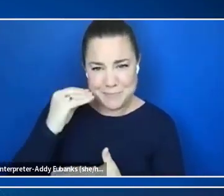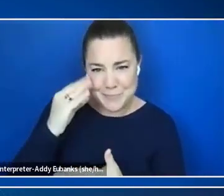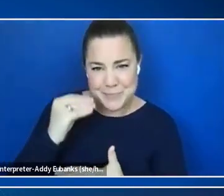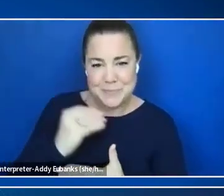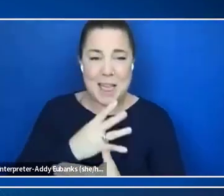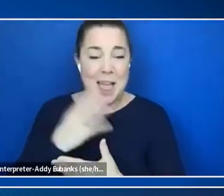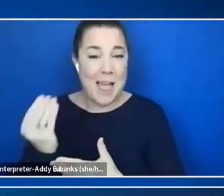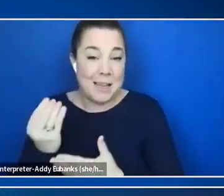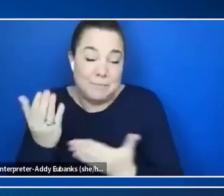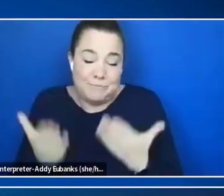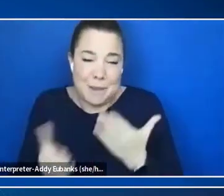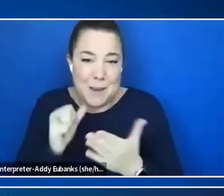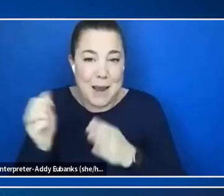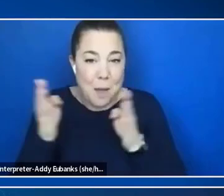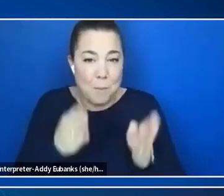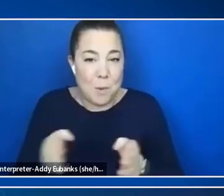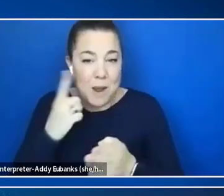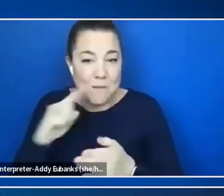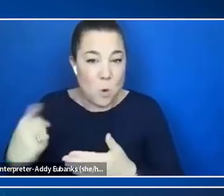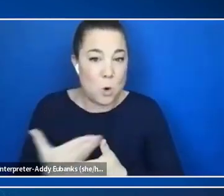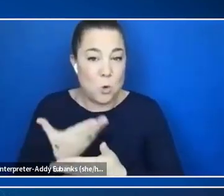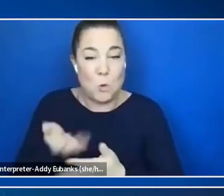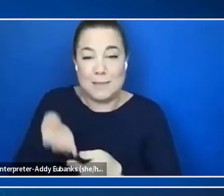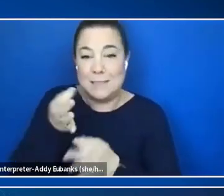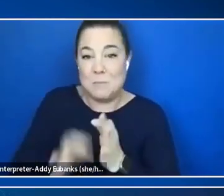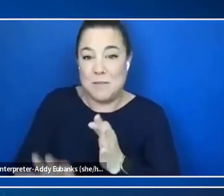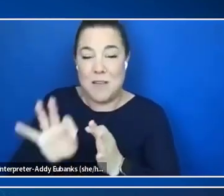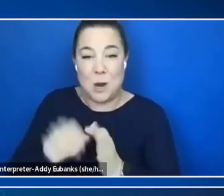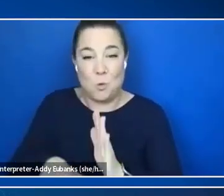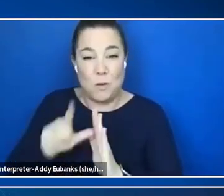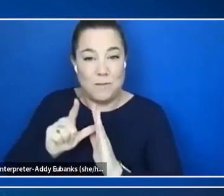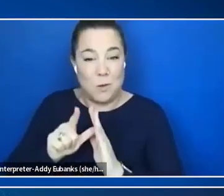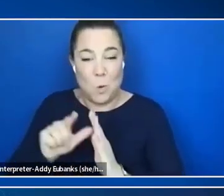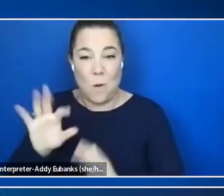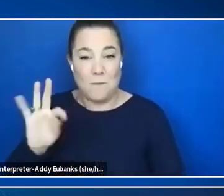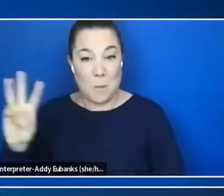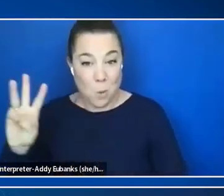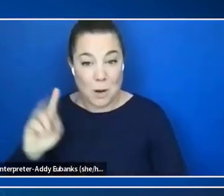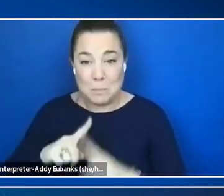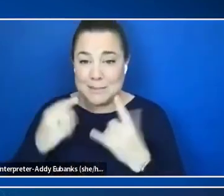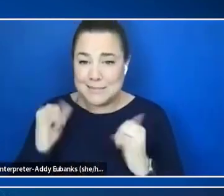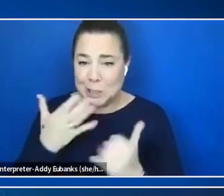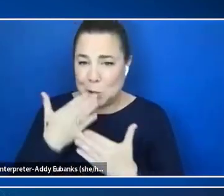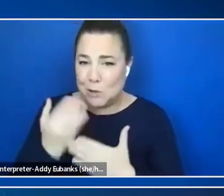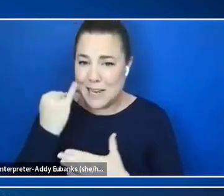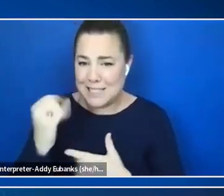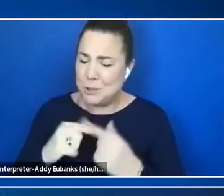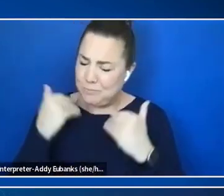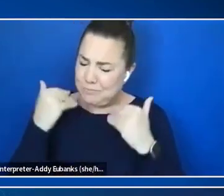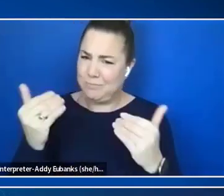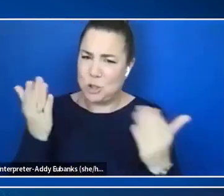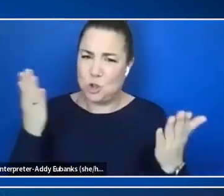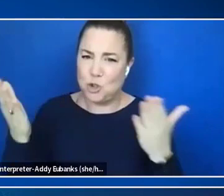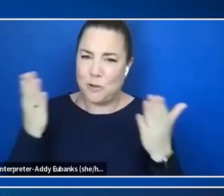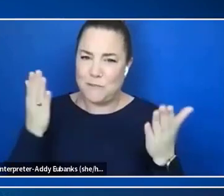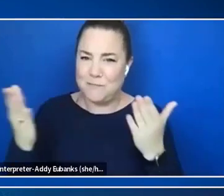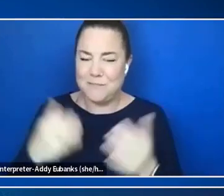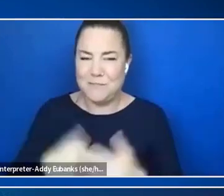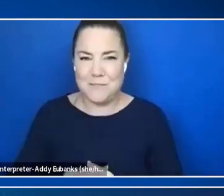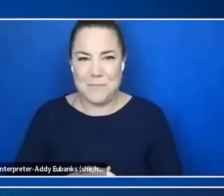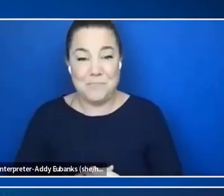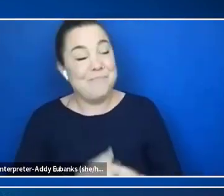won't prepare you for the new simplifying review framework, it's still a good idea to serve. Yeah,